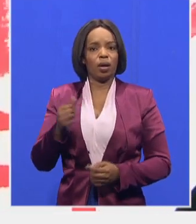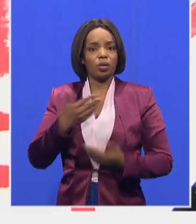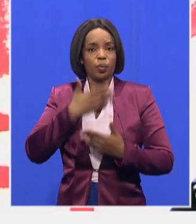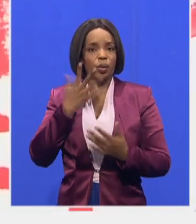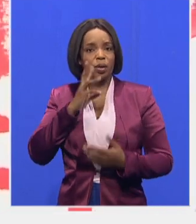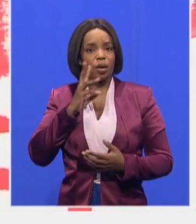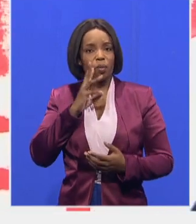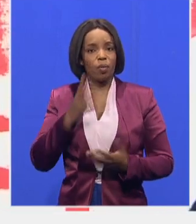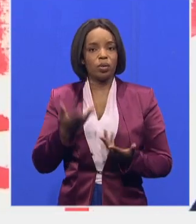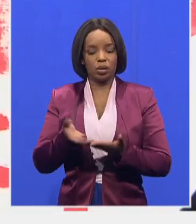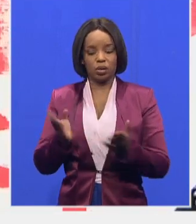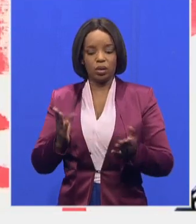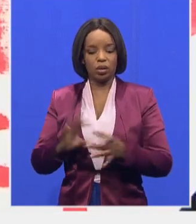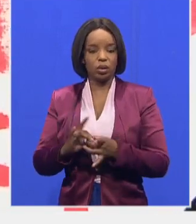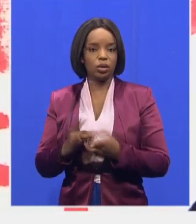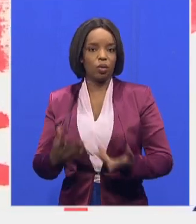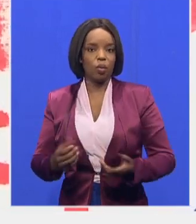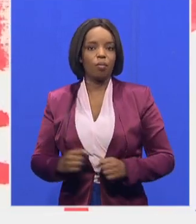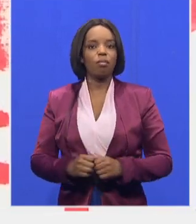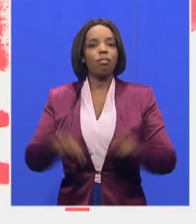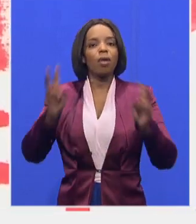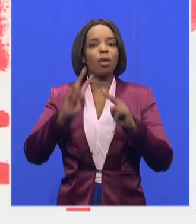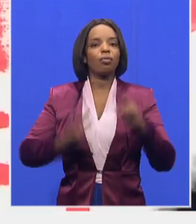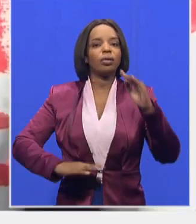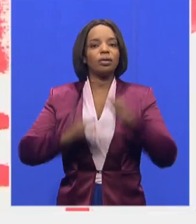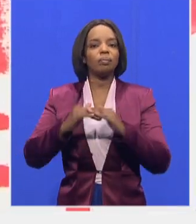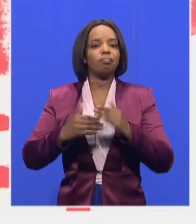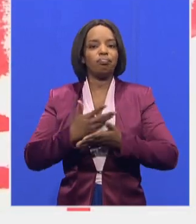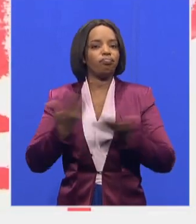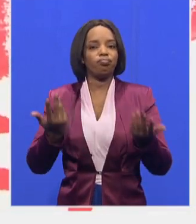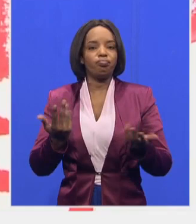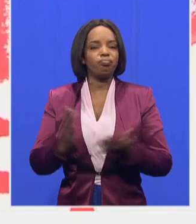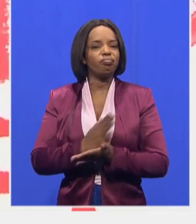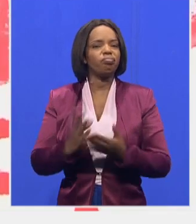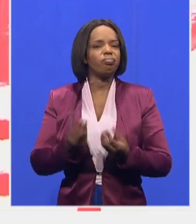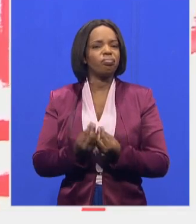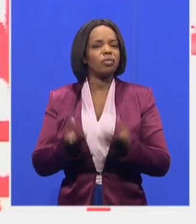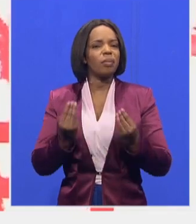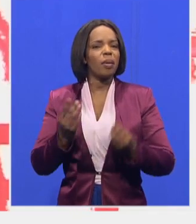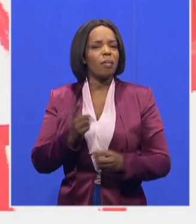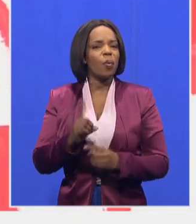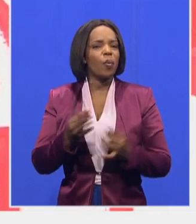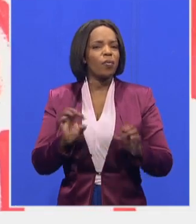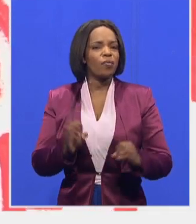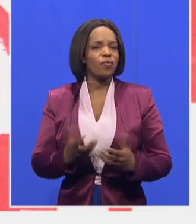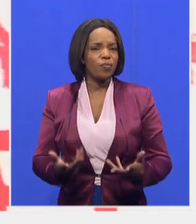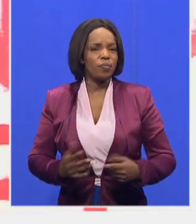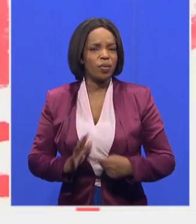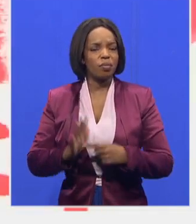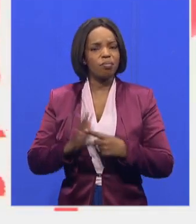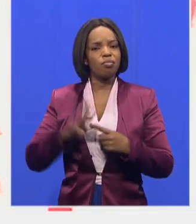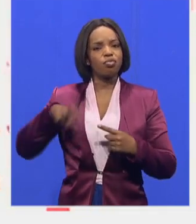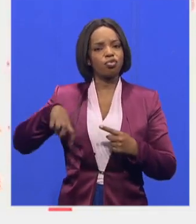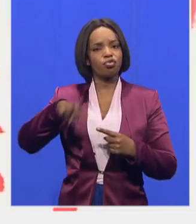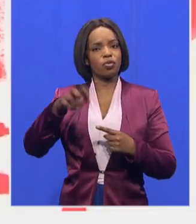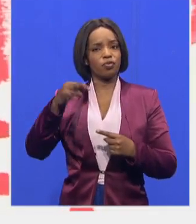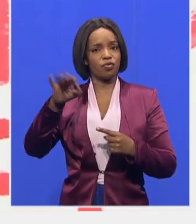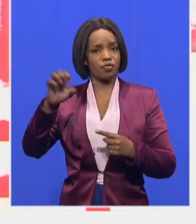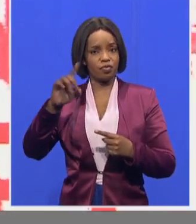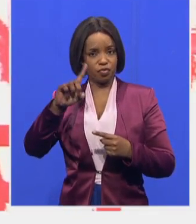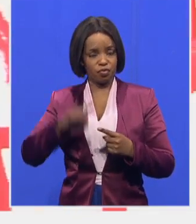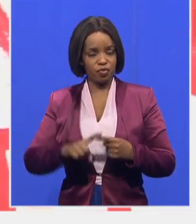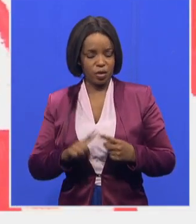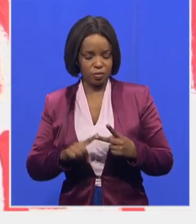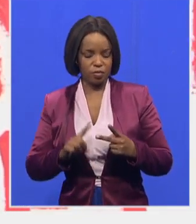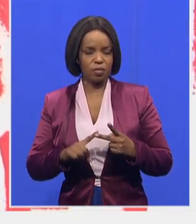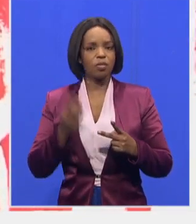unlimited supply. Electricity is not cut off in these homes. What are some of these perks? Well, the perks are the travel perks, the huge amount of money